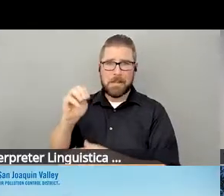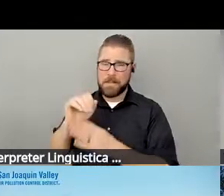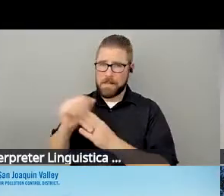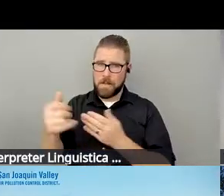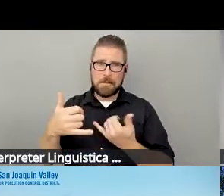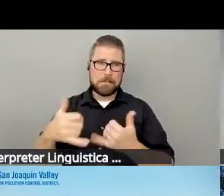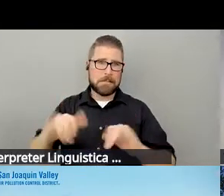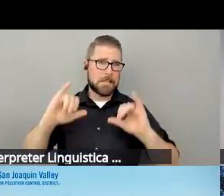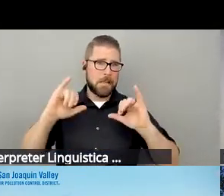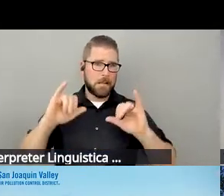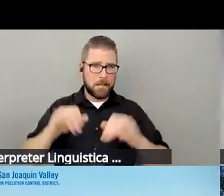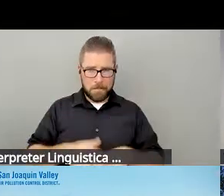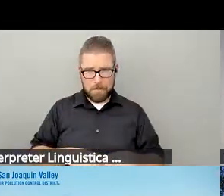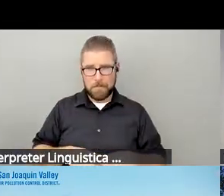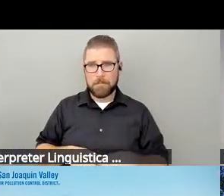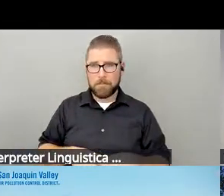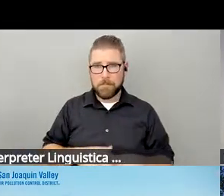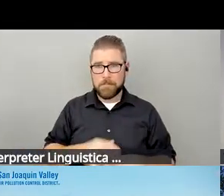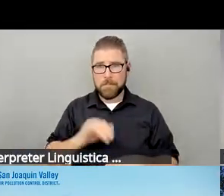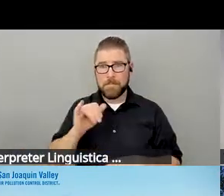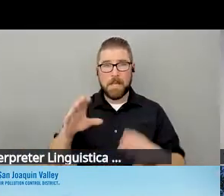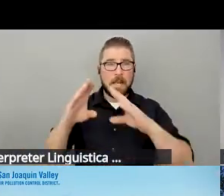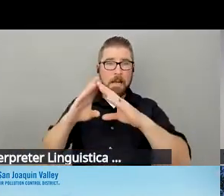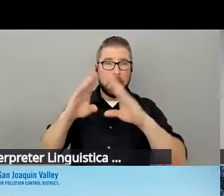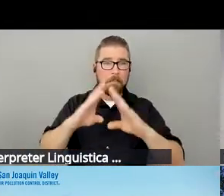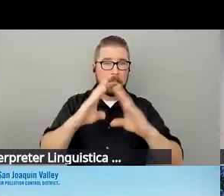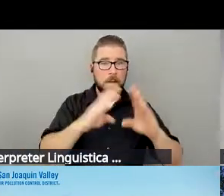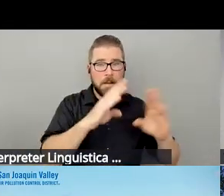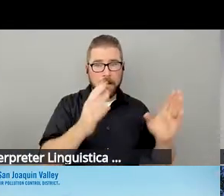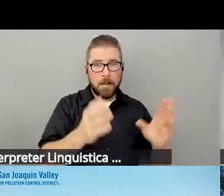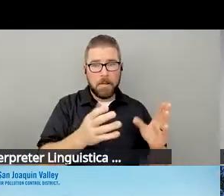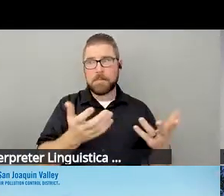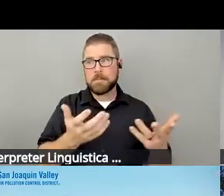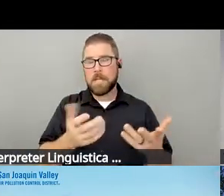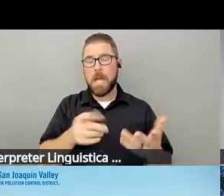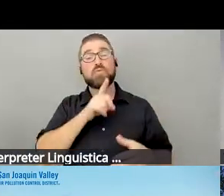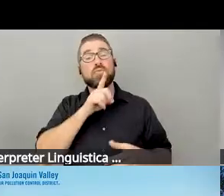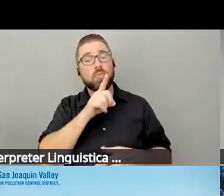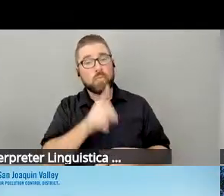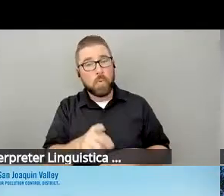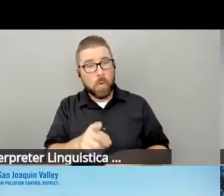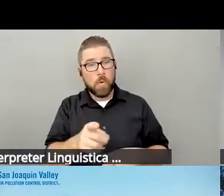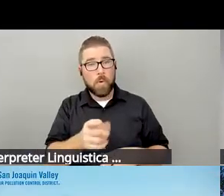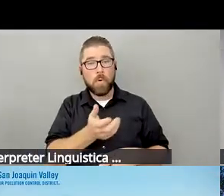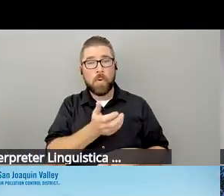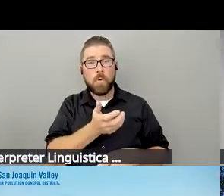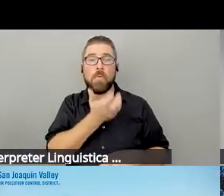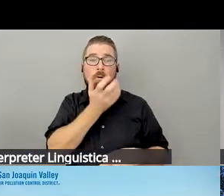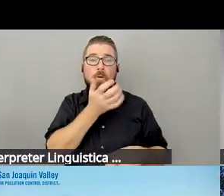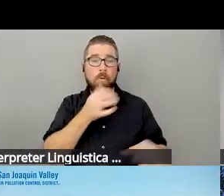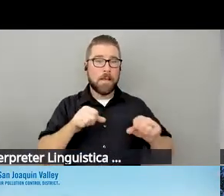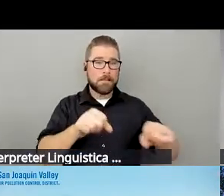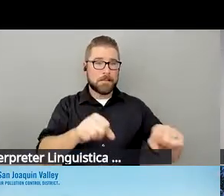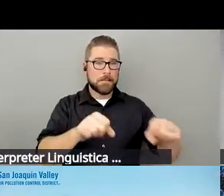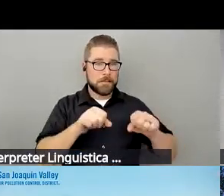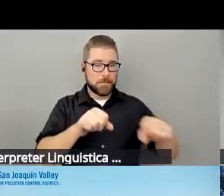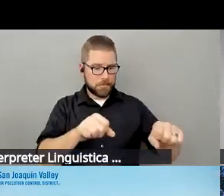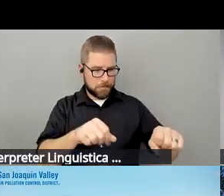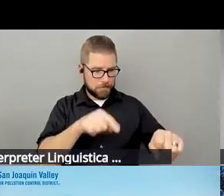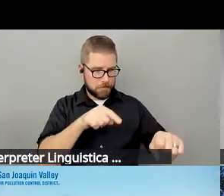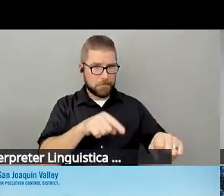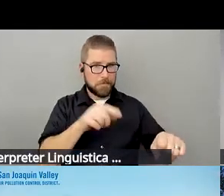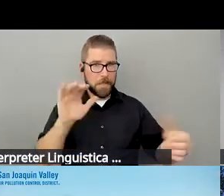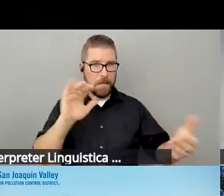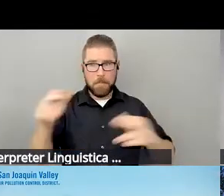residential lawn and garden measure, a lawnmower versus a locomotive unit that's a big price difference. So for us to have